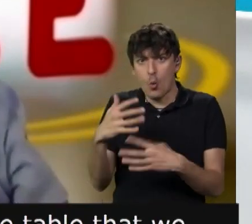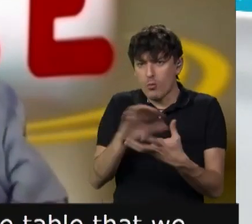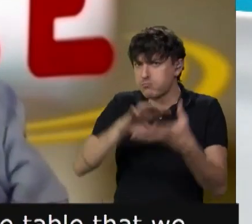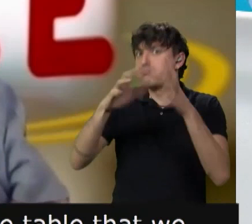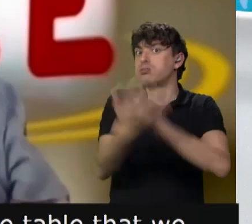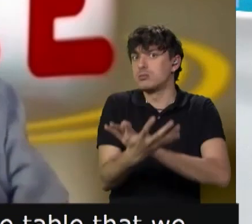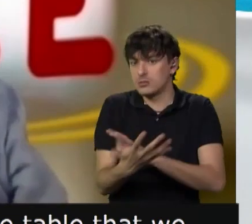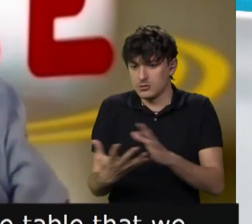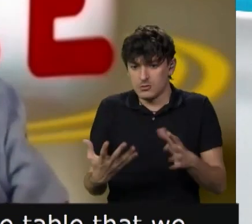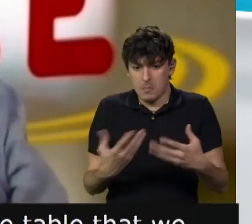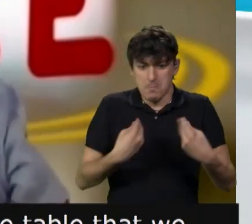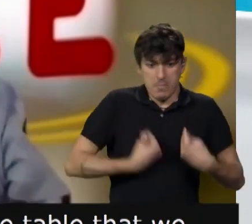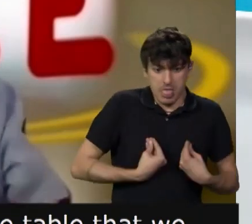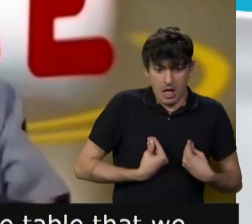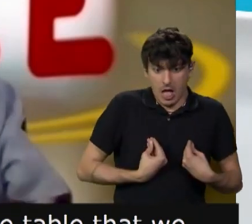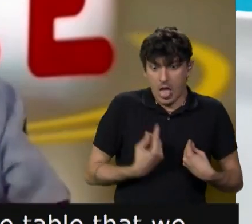scope of action, because